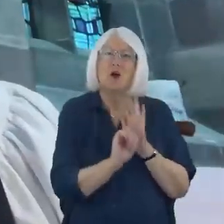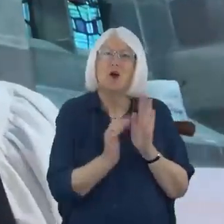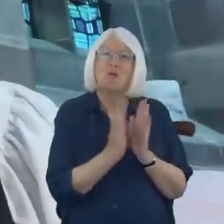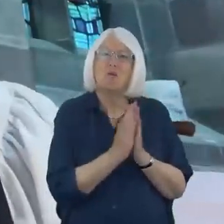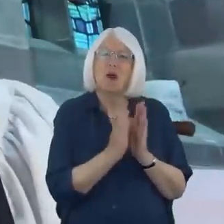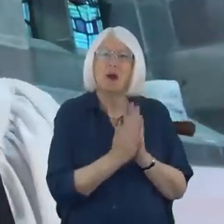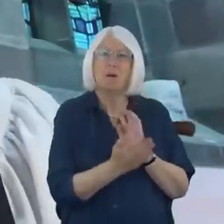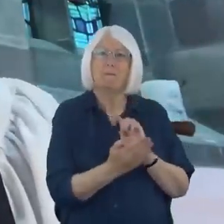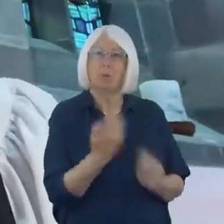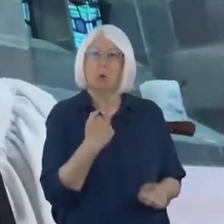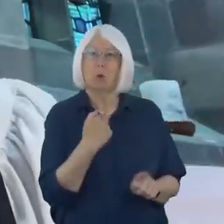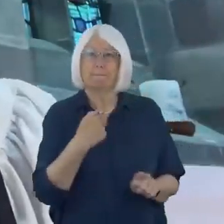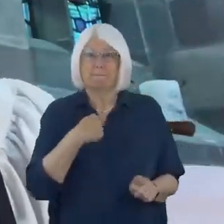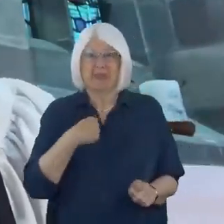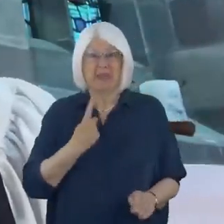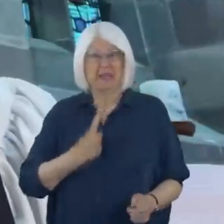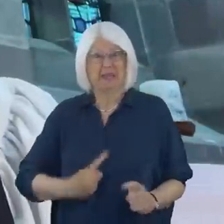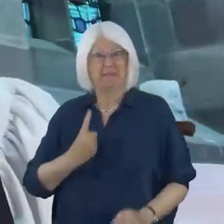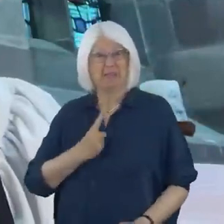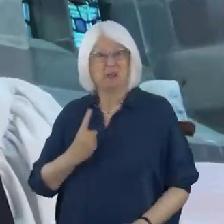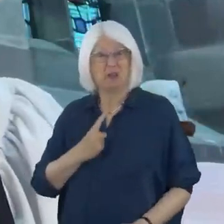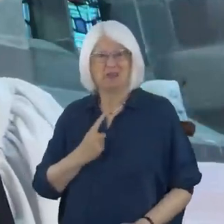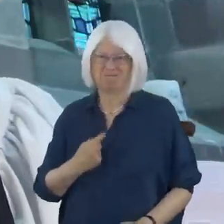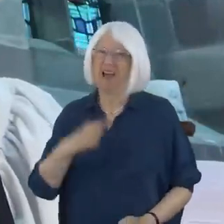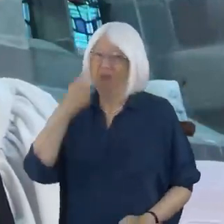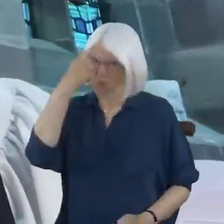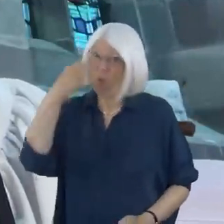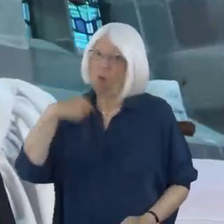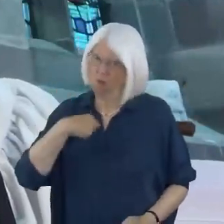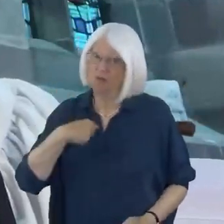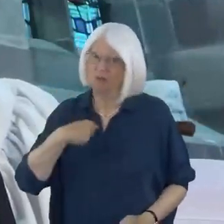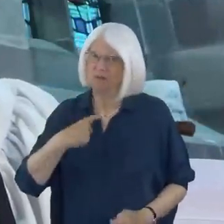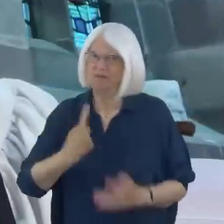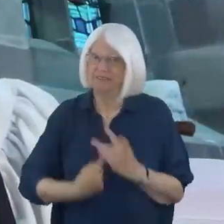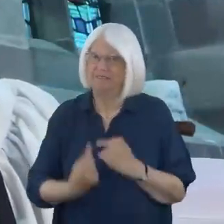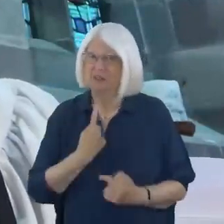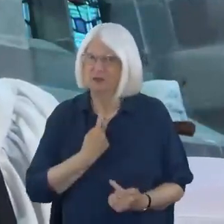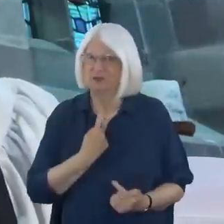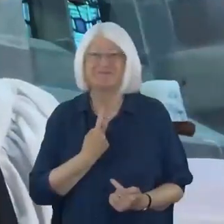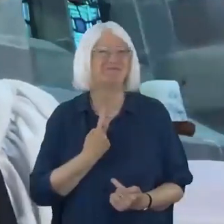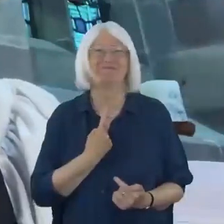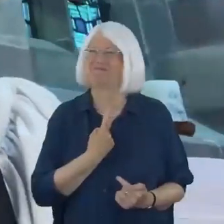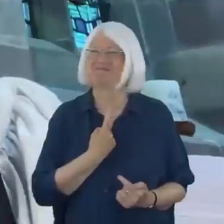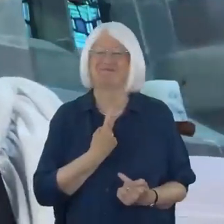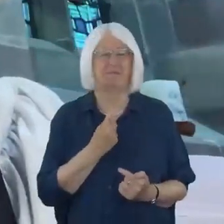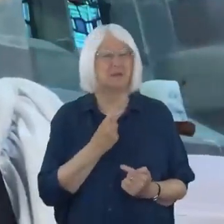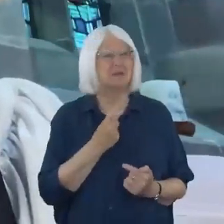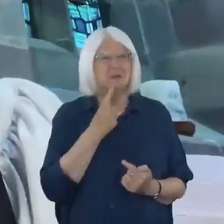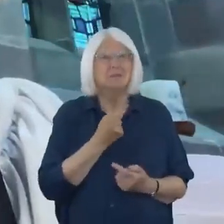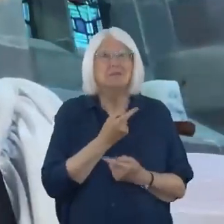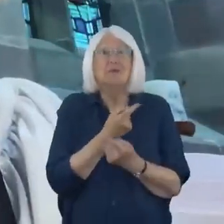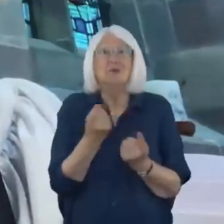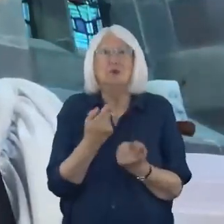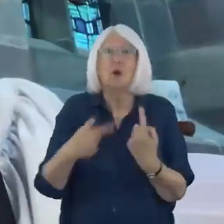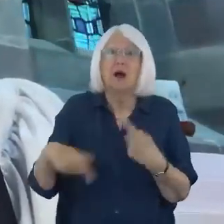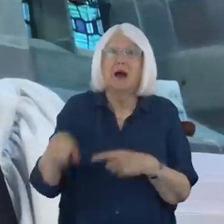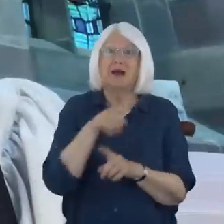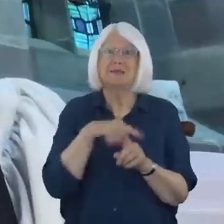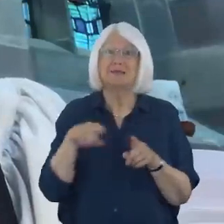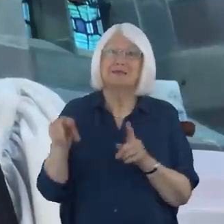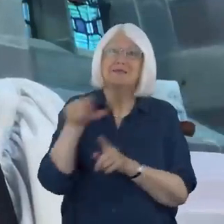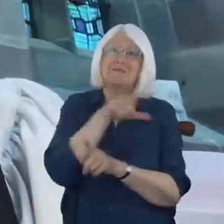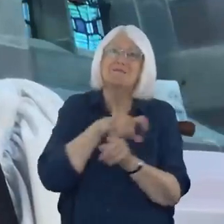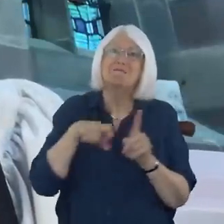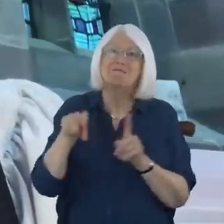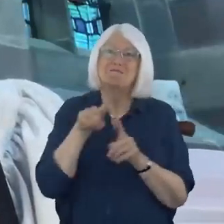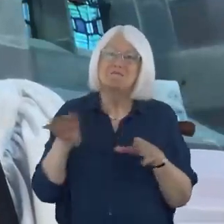me individually, as I thought the first time I read it, but is addressed corporately to